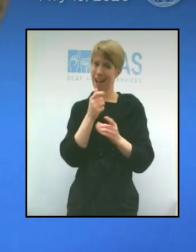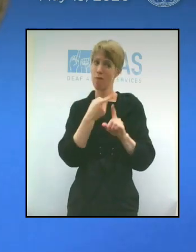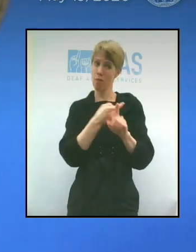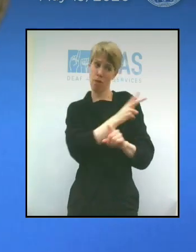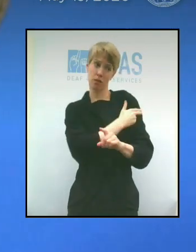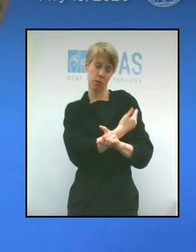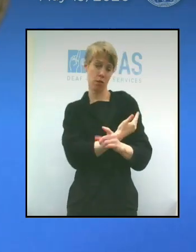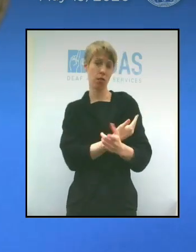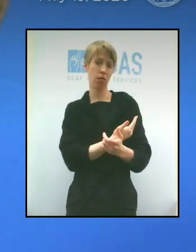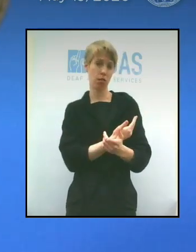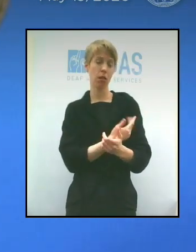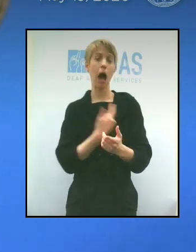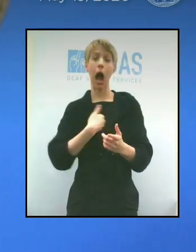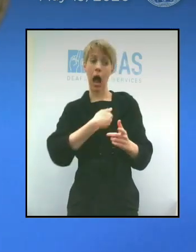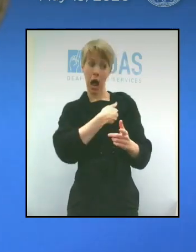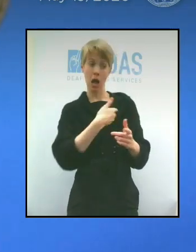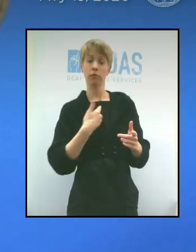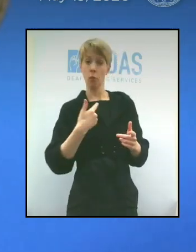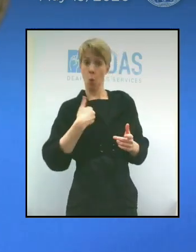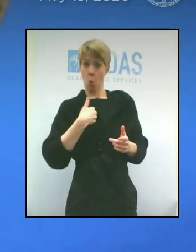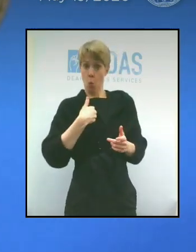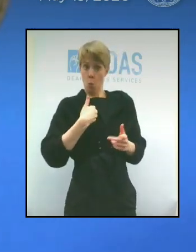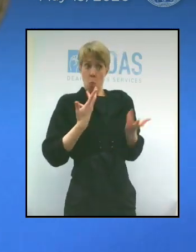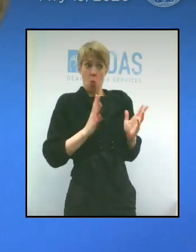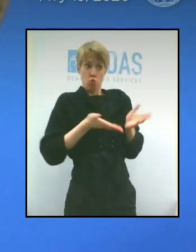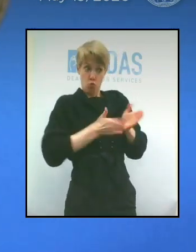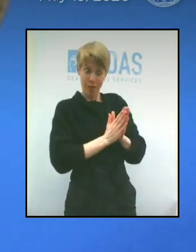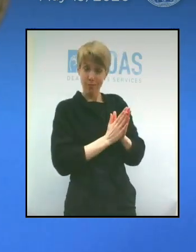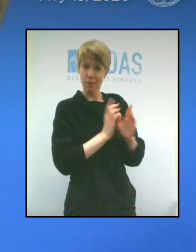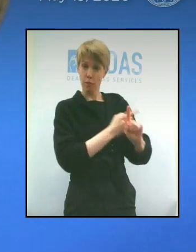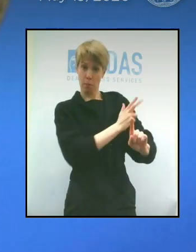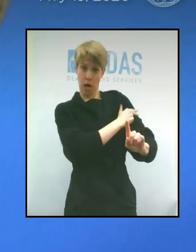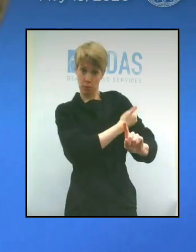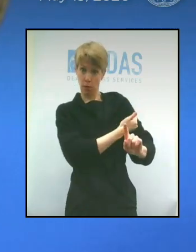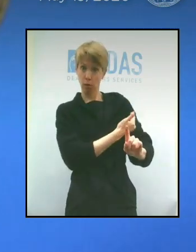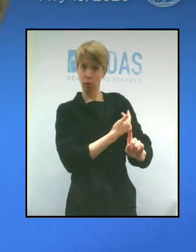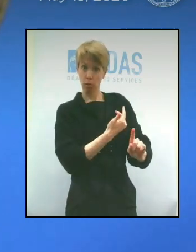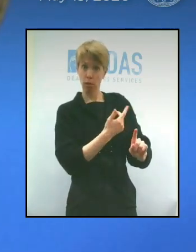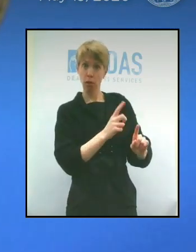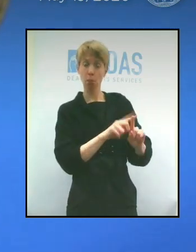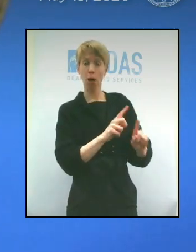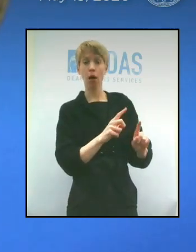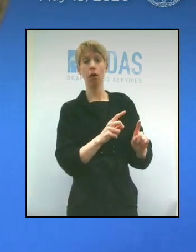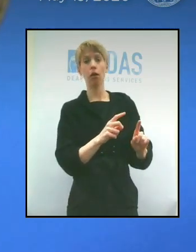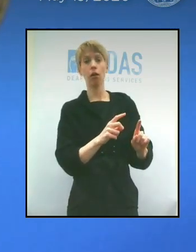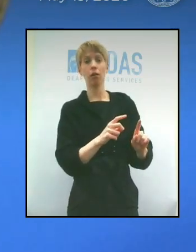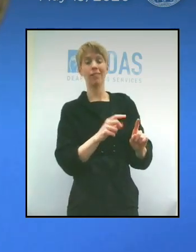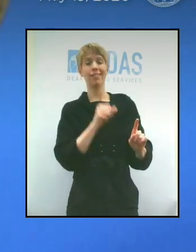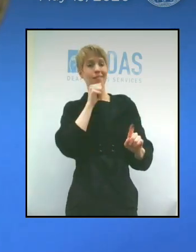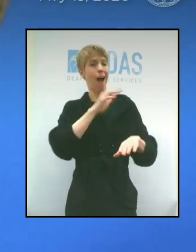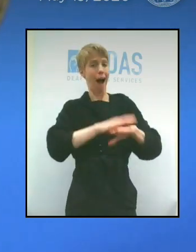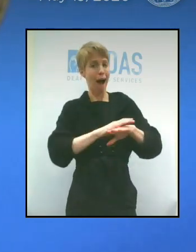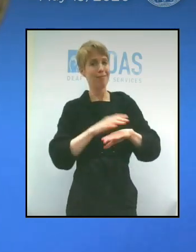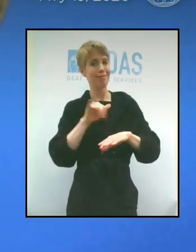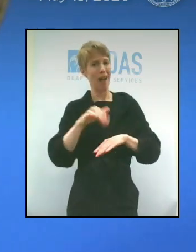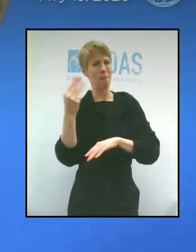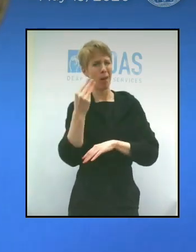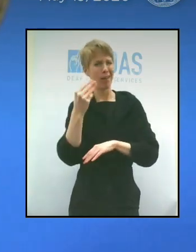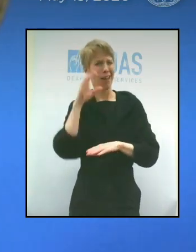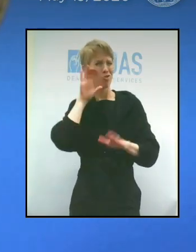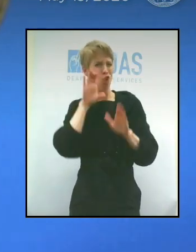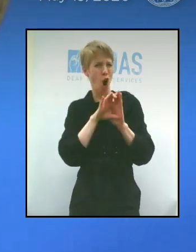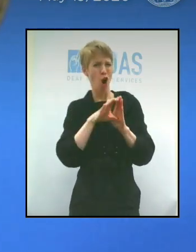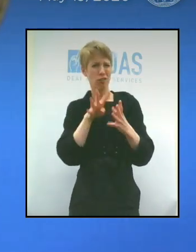hospitals. I requested it from the individualized hospitals so we could see where we were as a trend, but we didn't include it in the chart on Monday because it